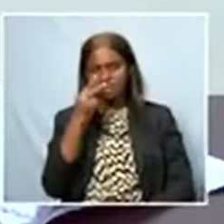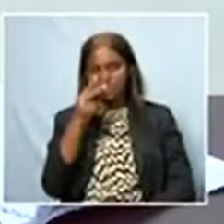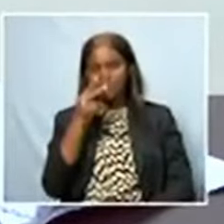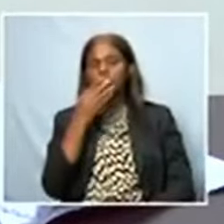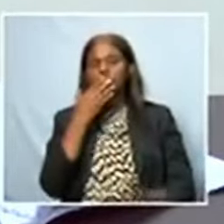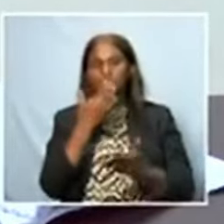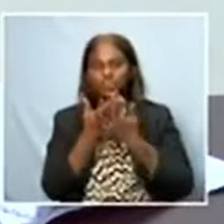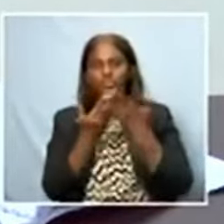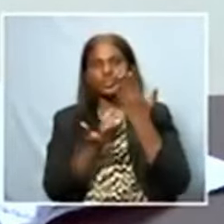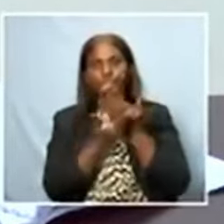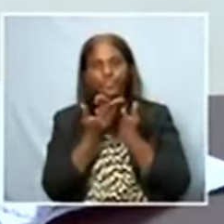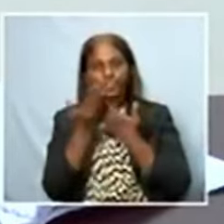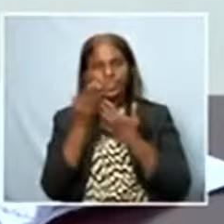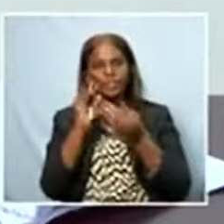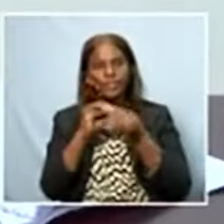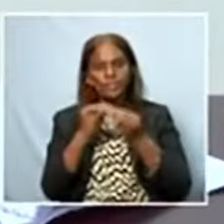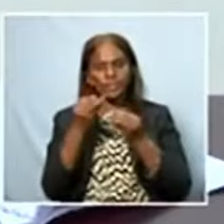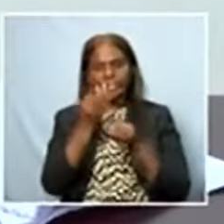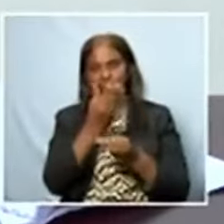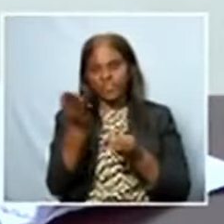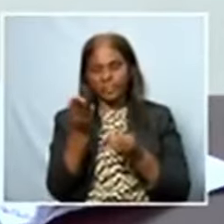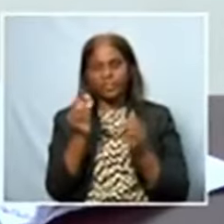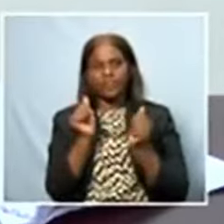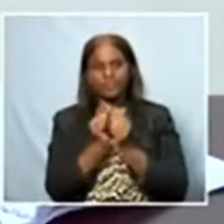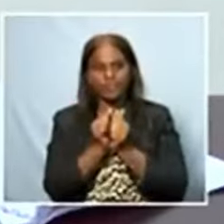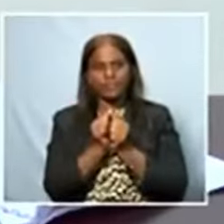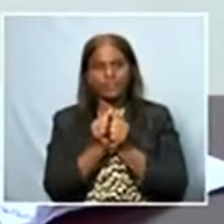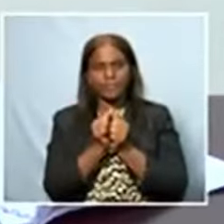has picked up in a number of them in terms of